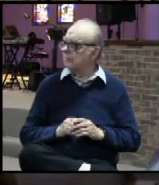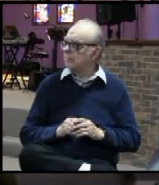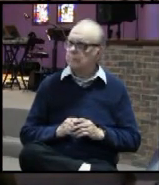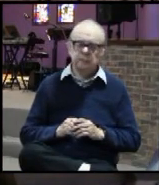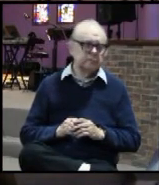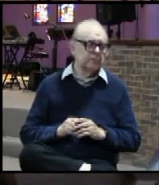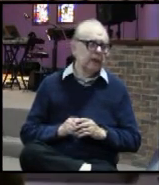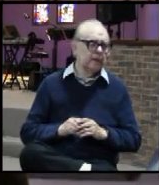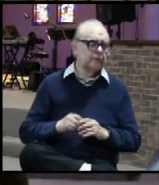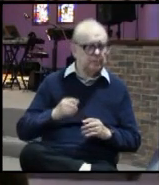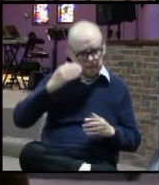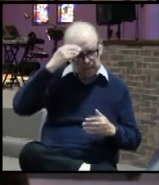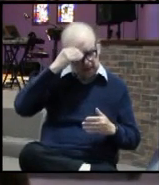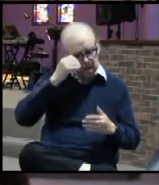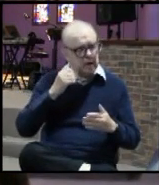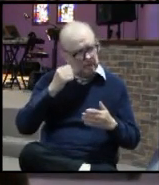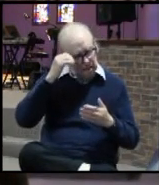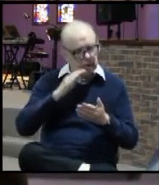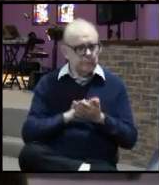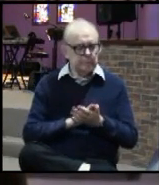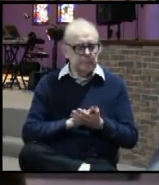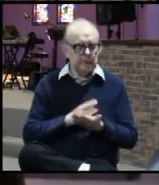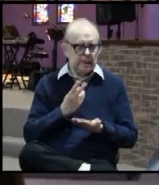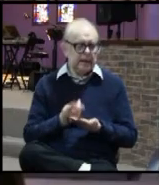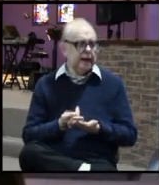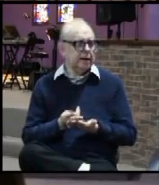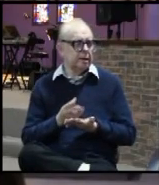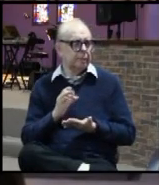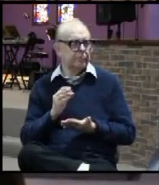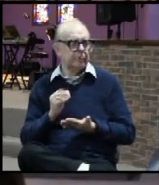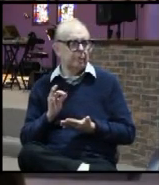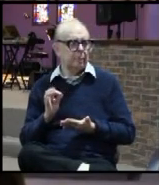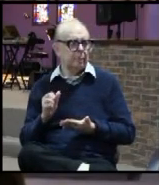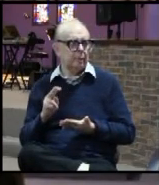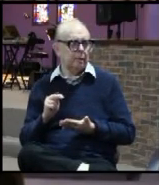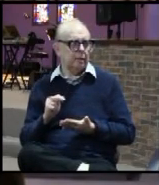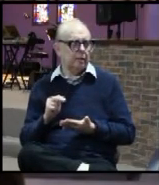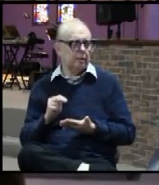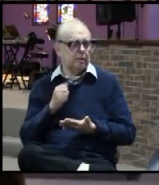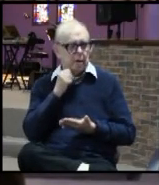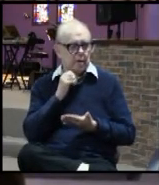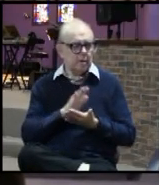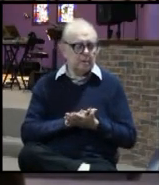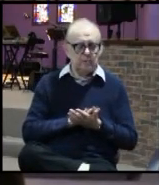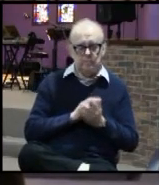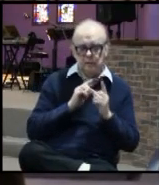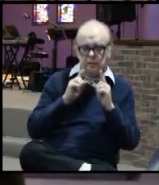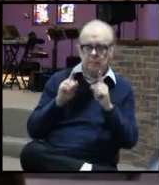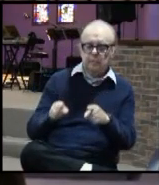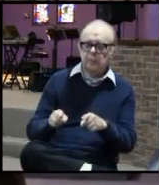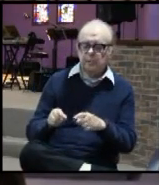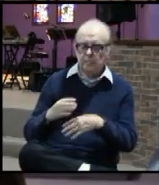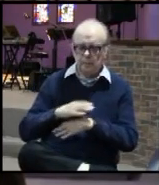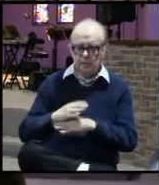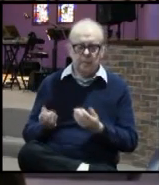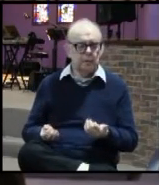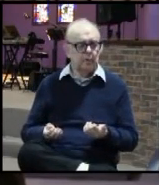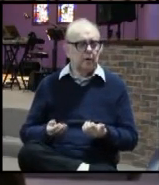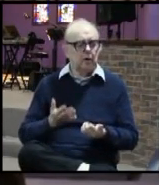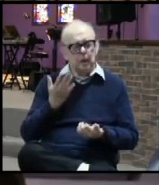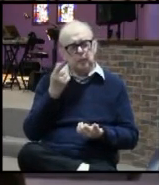laying in a coffin, and a wife coming up, or a wife going and a husband coming up and saying, "Why do you leave